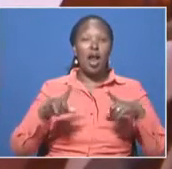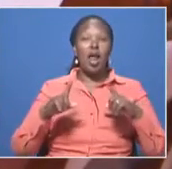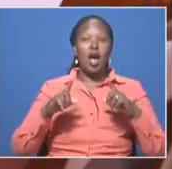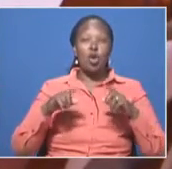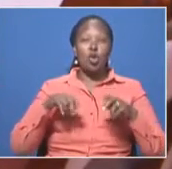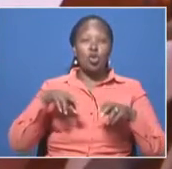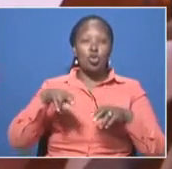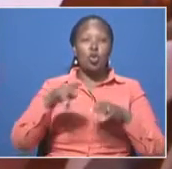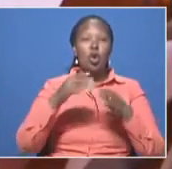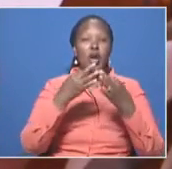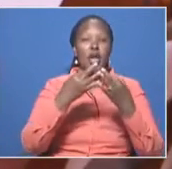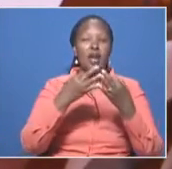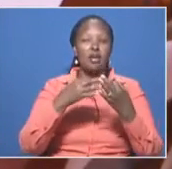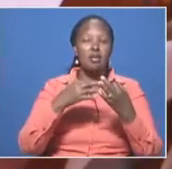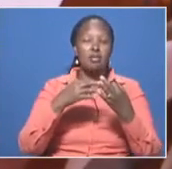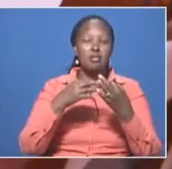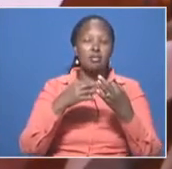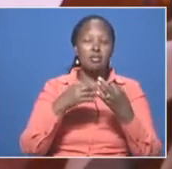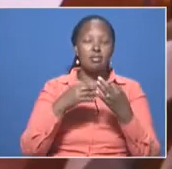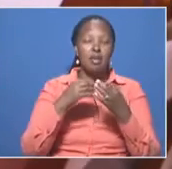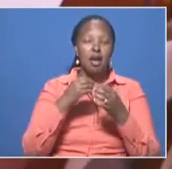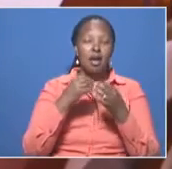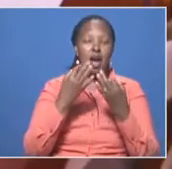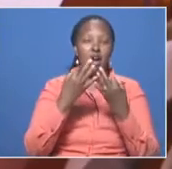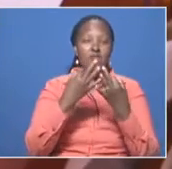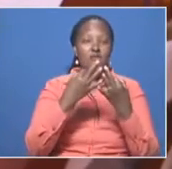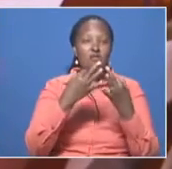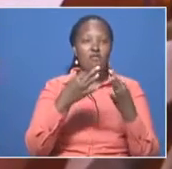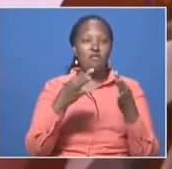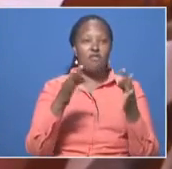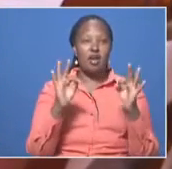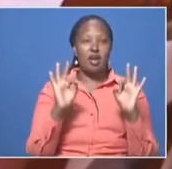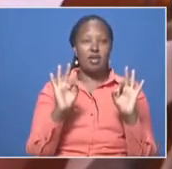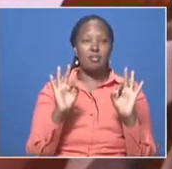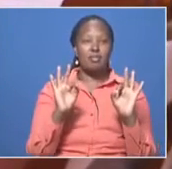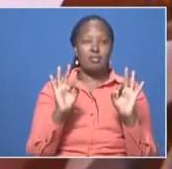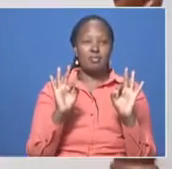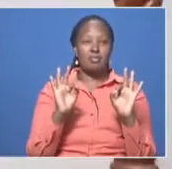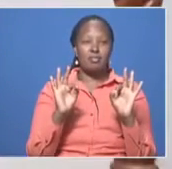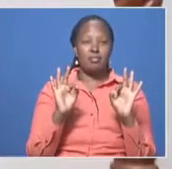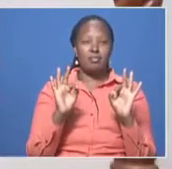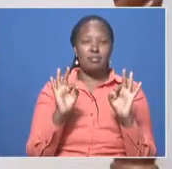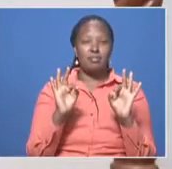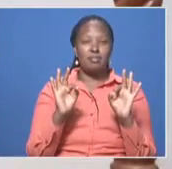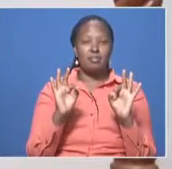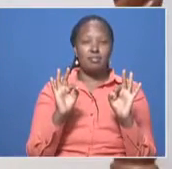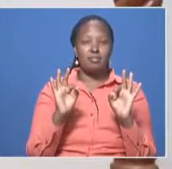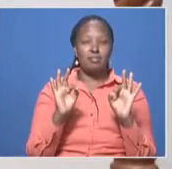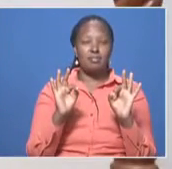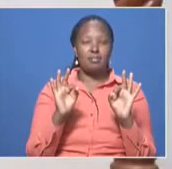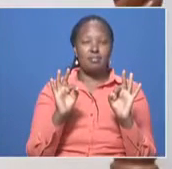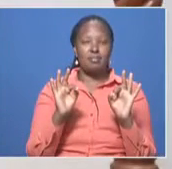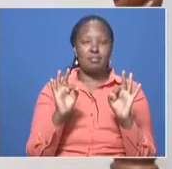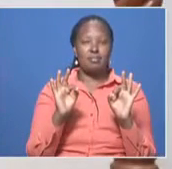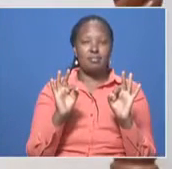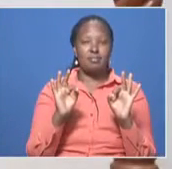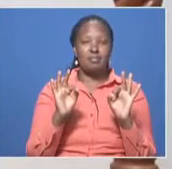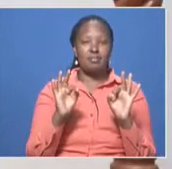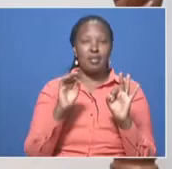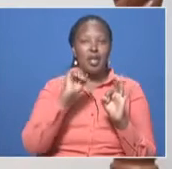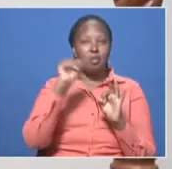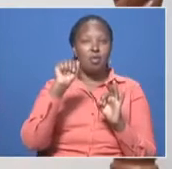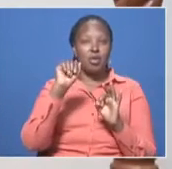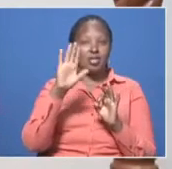fairly liberal. Liberal, I guess, is the term we would use. Mm-hmm. So your politics are